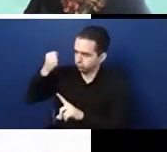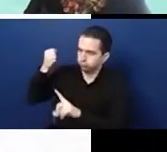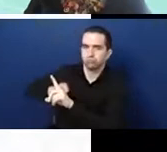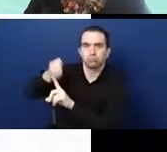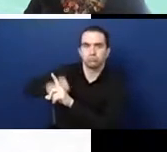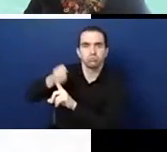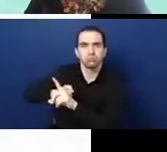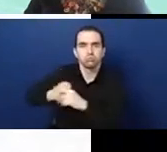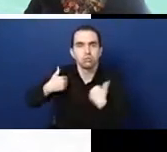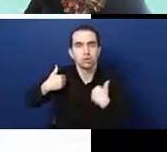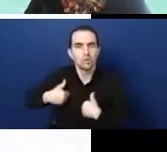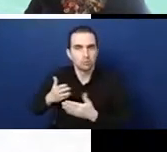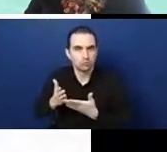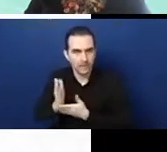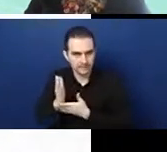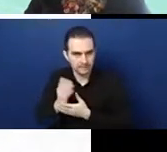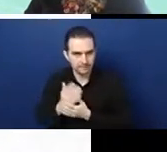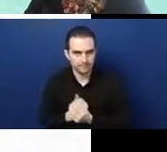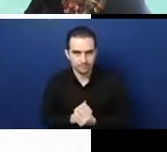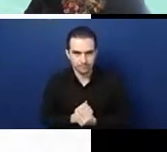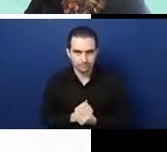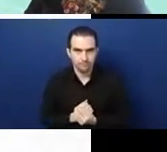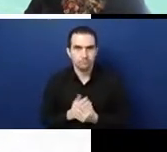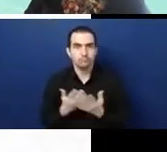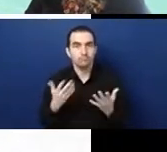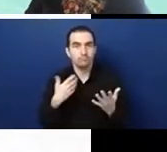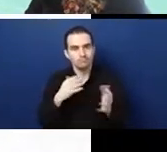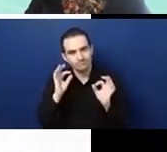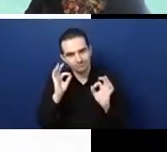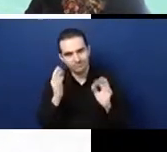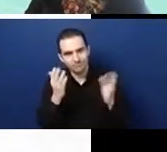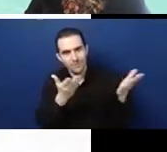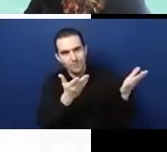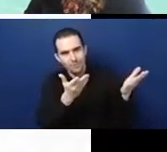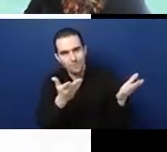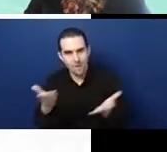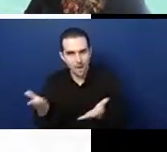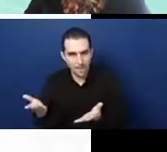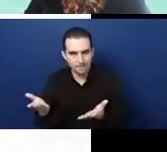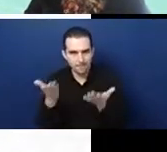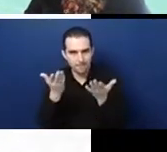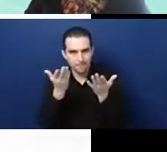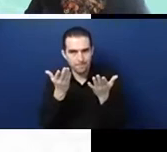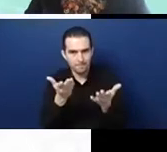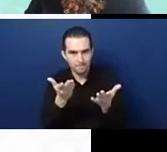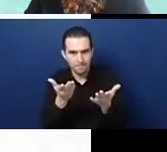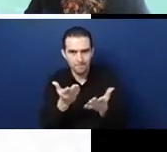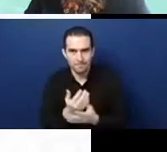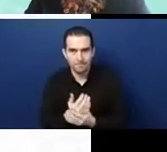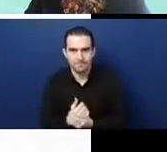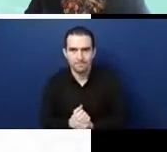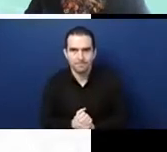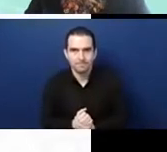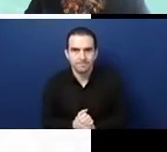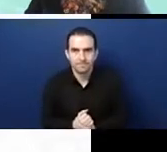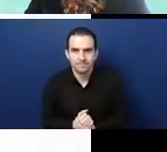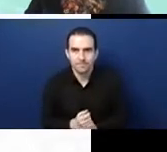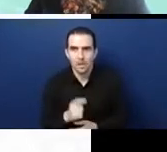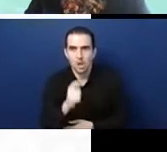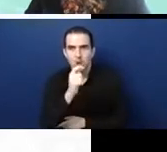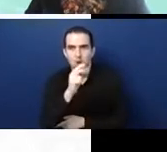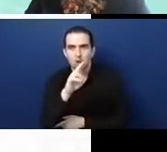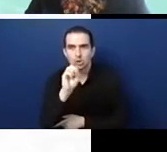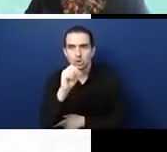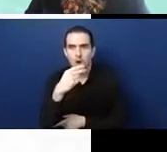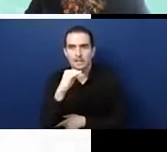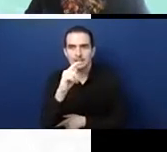Executive Director of Masaka Association of Persons with Disabilities Living with HIV